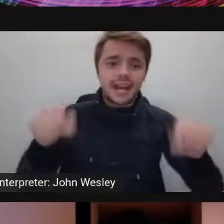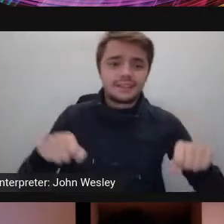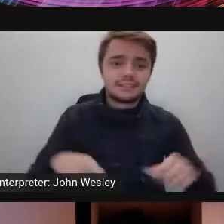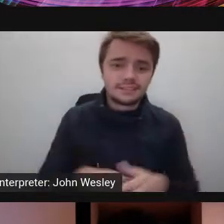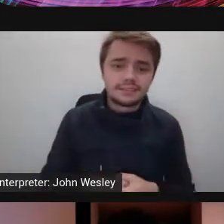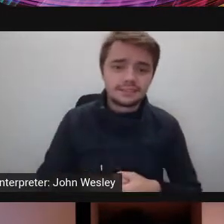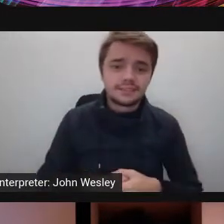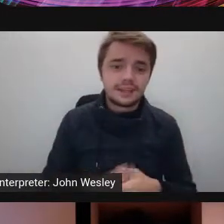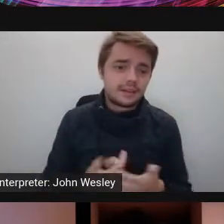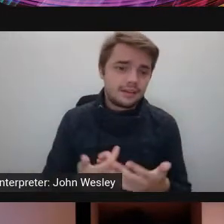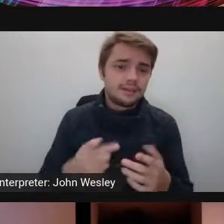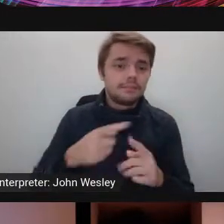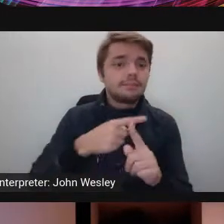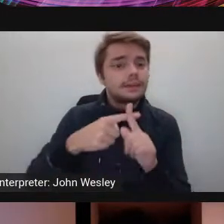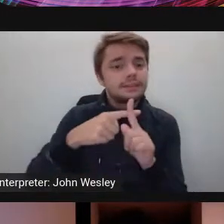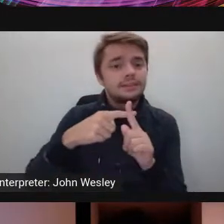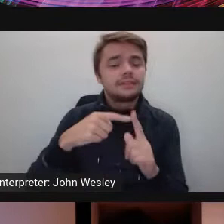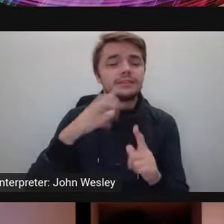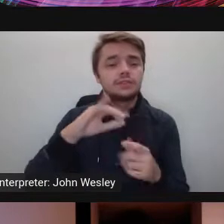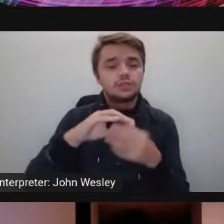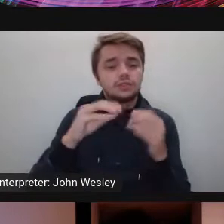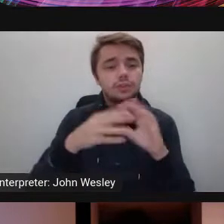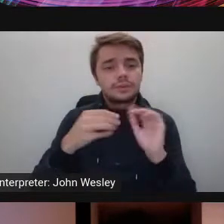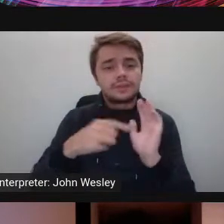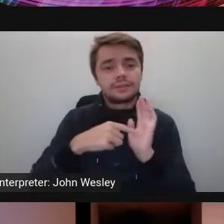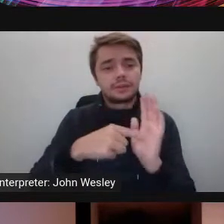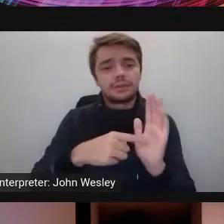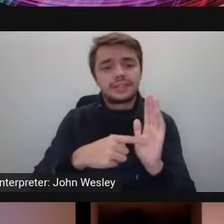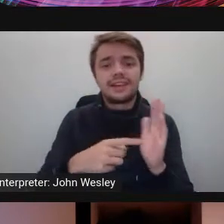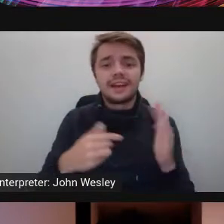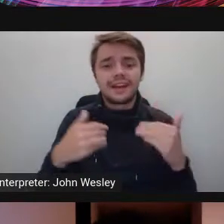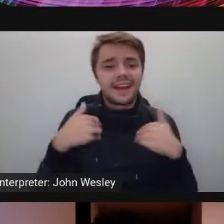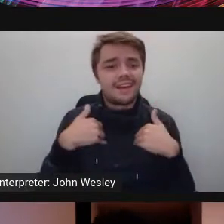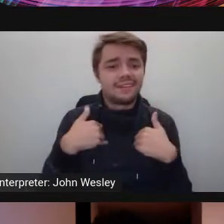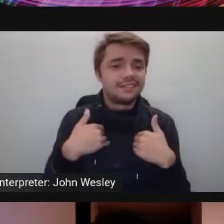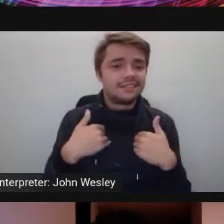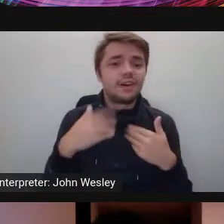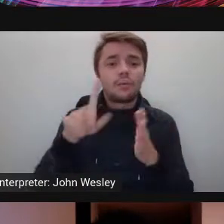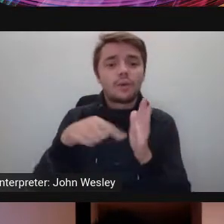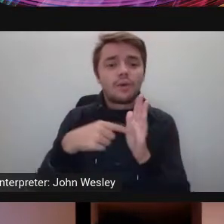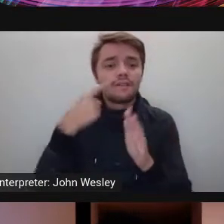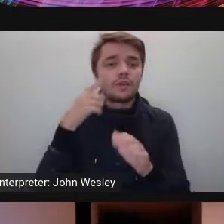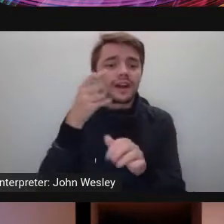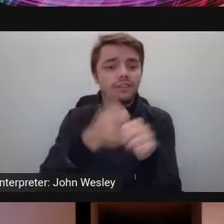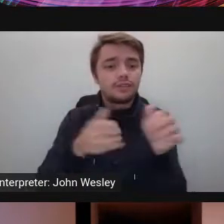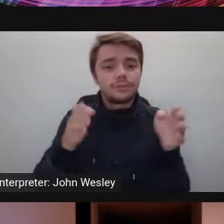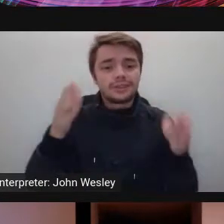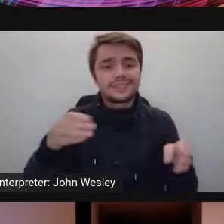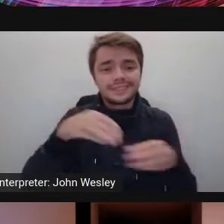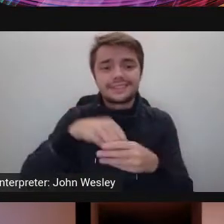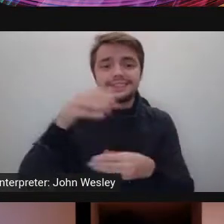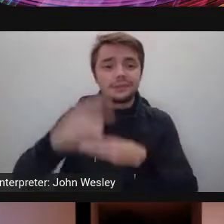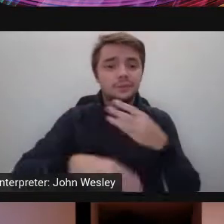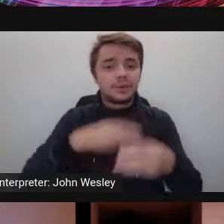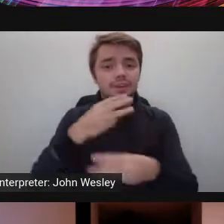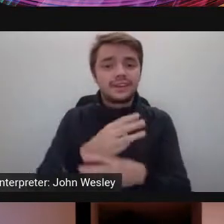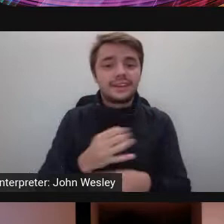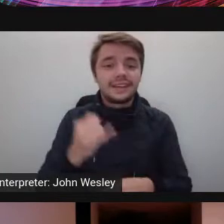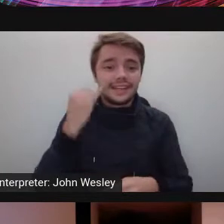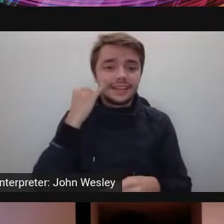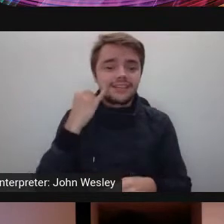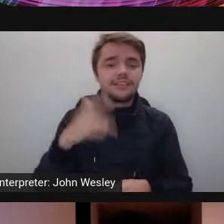anyone in the world. And I mean, like, if you love yourself, if you accept yourself, you can find a place that you